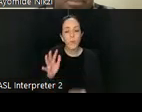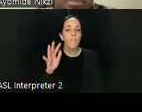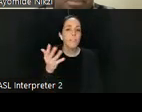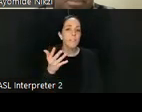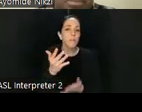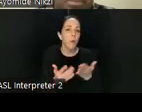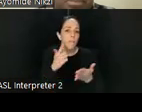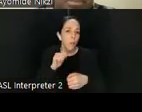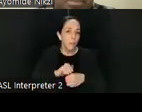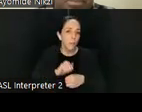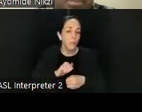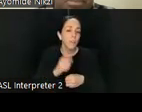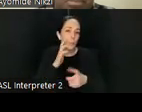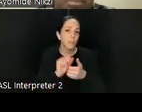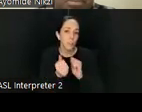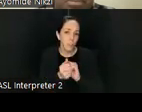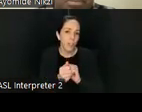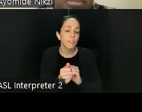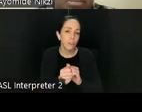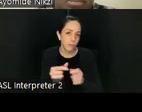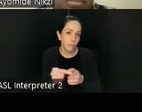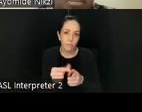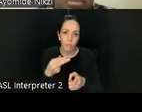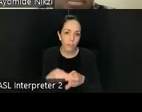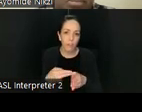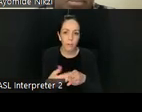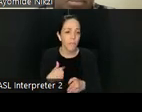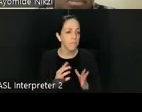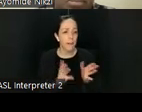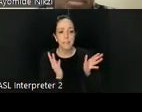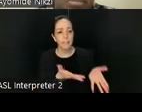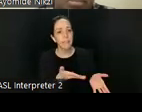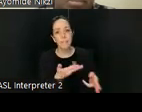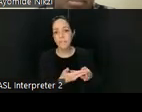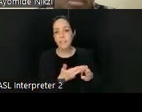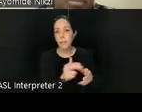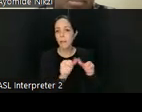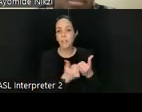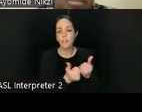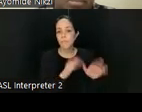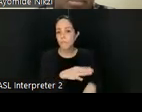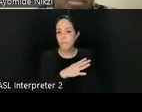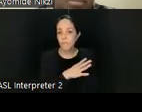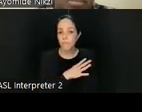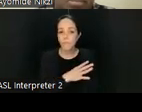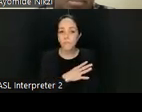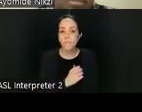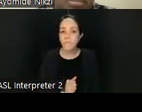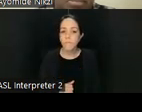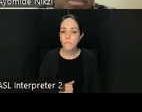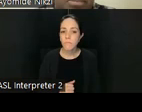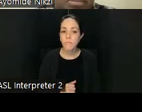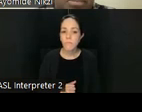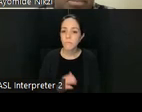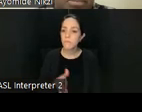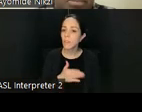entity. I'm totally okay with just leaving it as it is. And then the last one, but what Christian